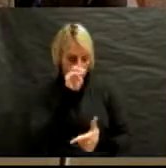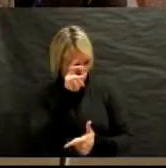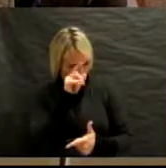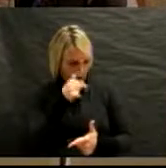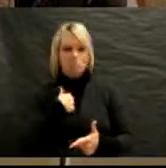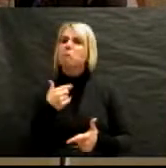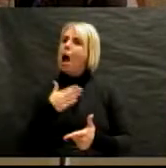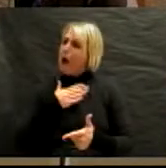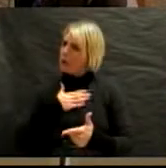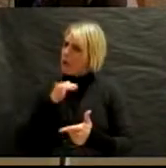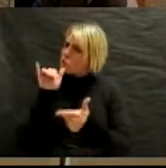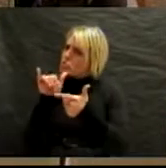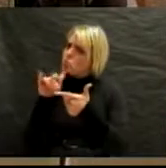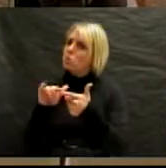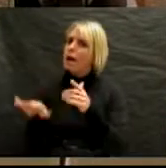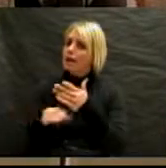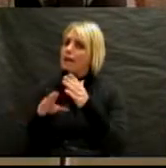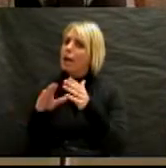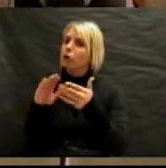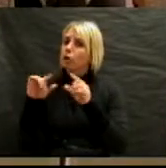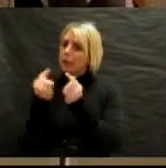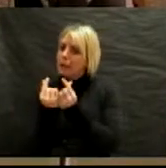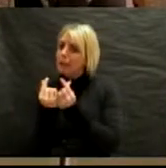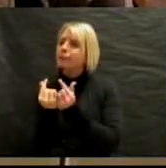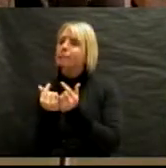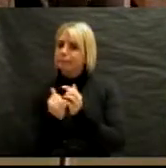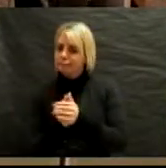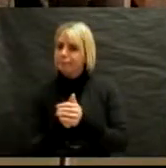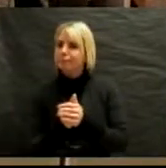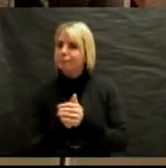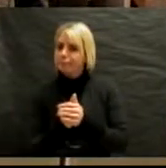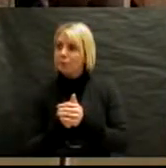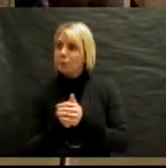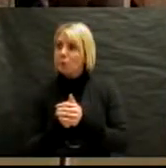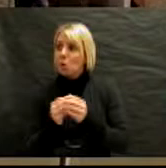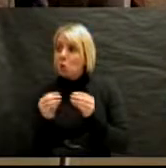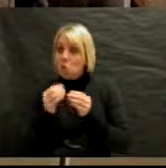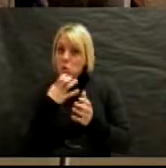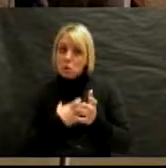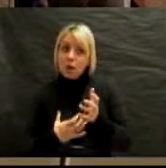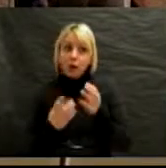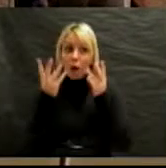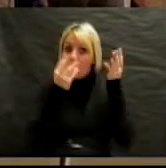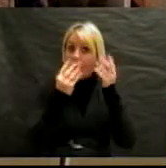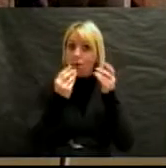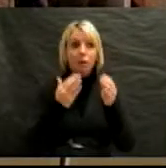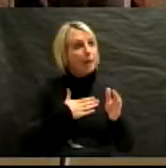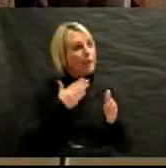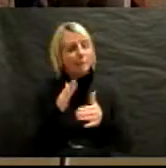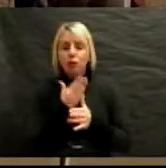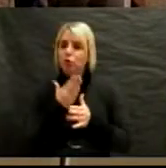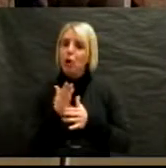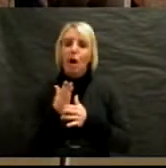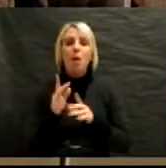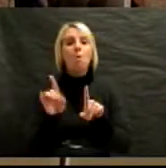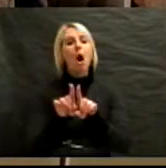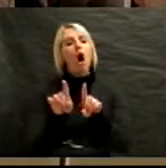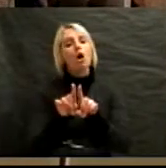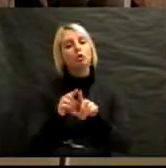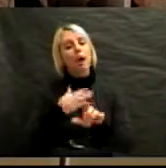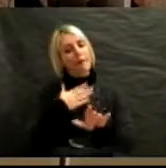other desires or thoughts on that? Again, I'm happy to share with that, but I'm also happy to stay on. State high school lead has been Howard